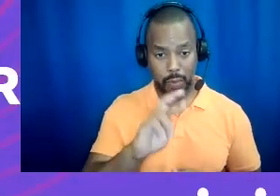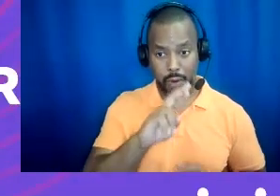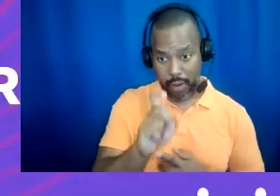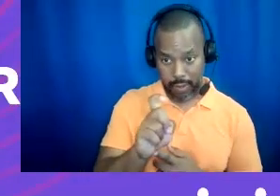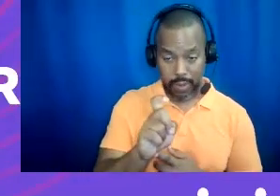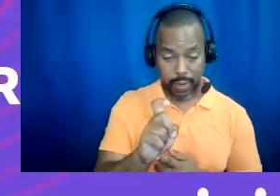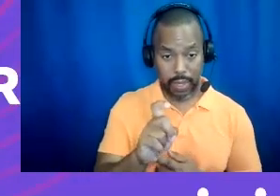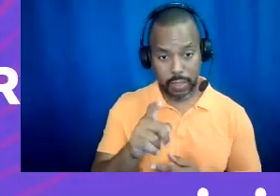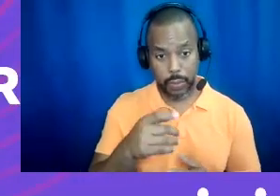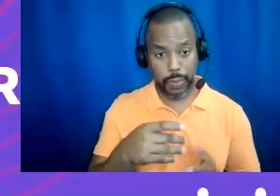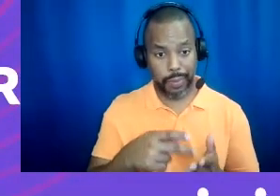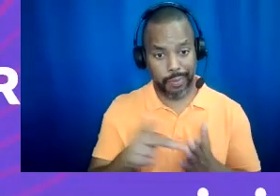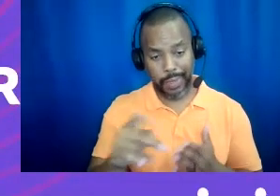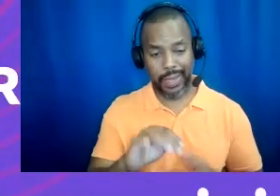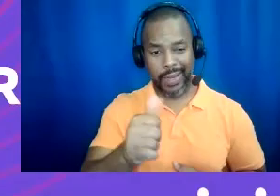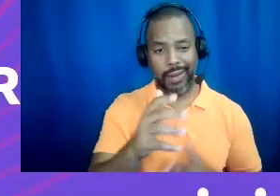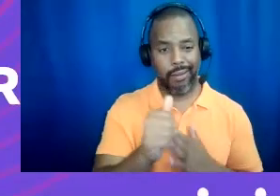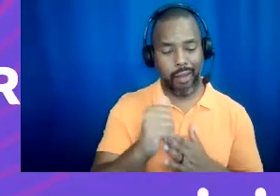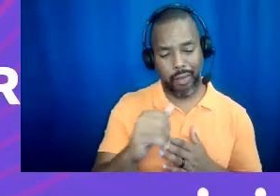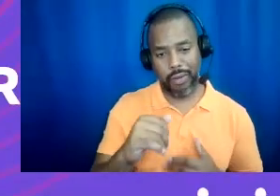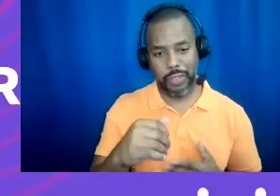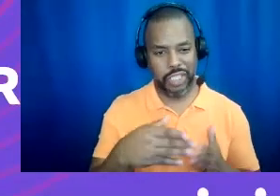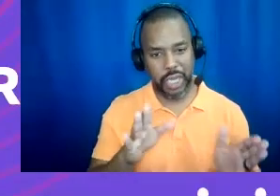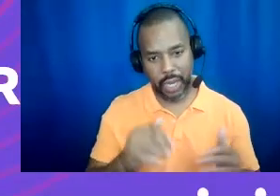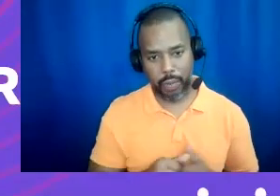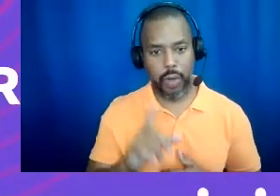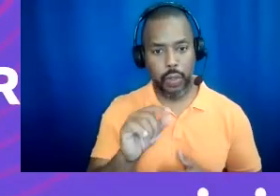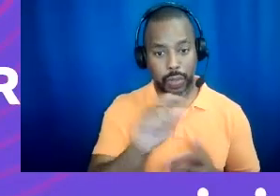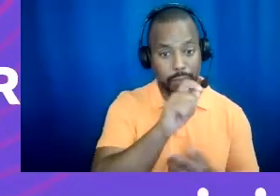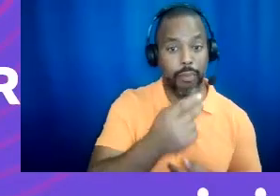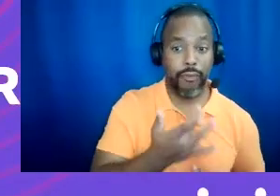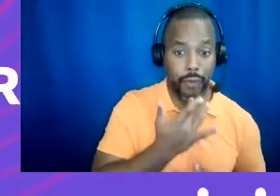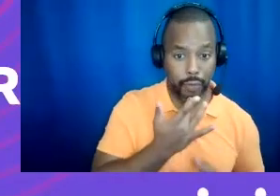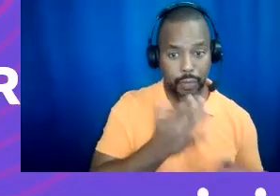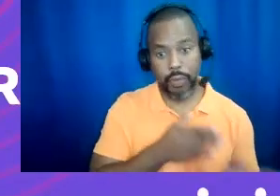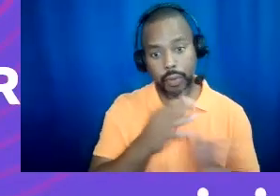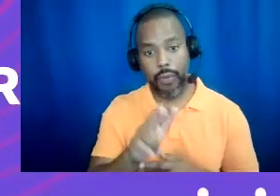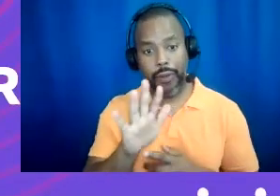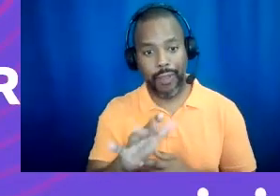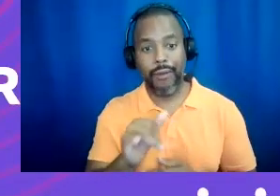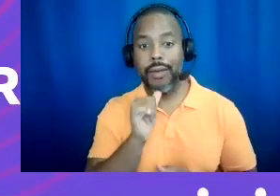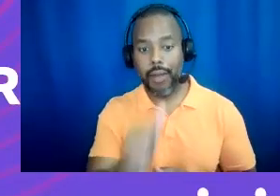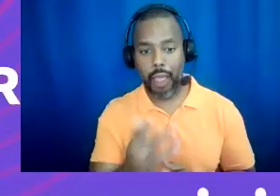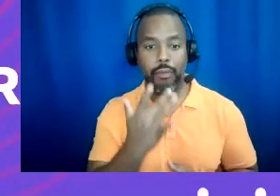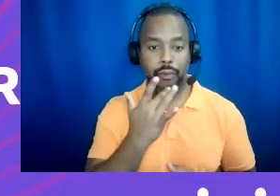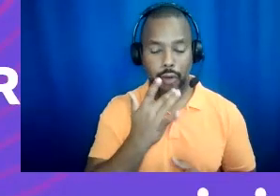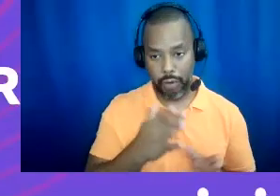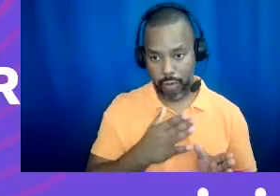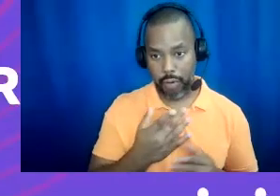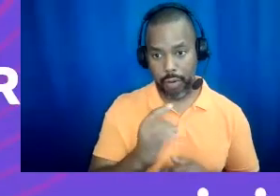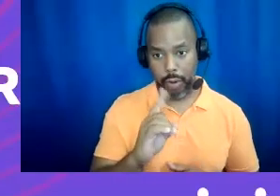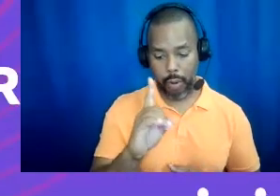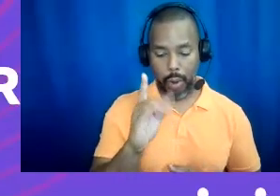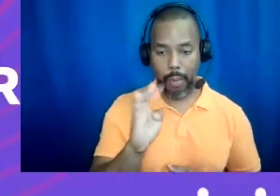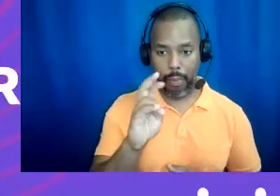have a $10 generic prescription drug copay, a $20 preferred brand, and a $35 non-preferred brand. One of the things to